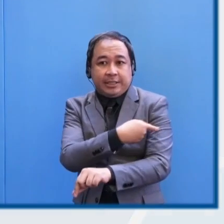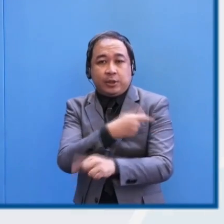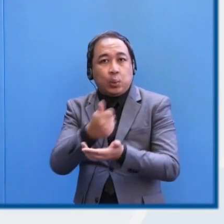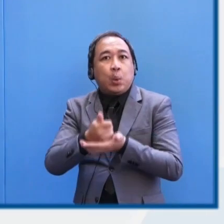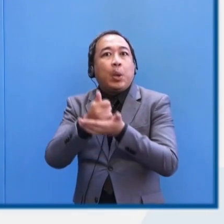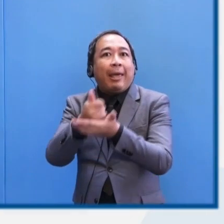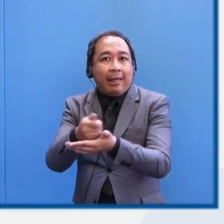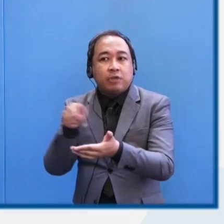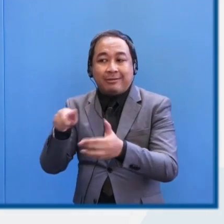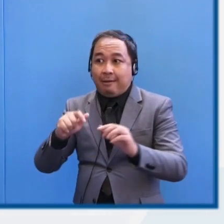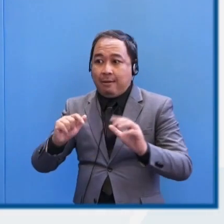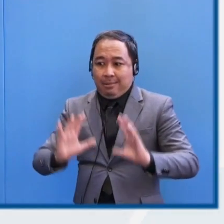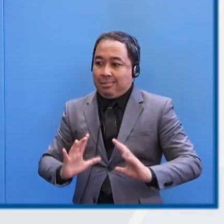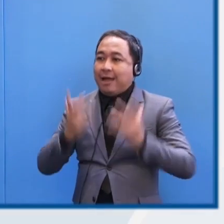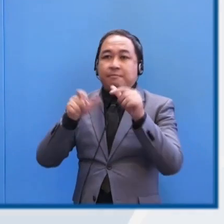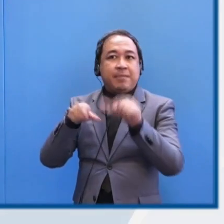Okay, thank you.